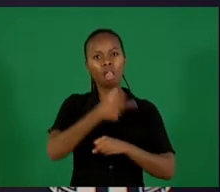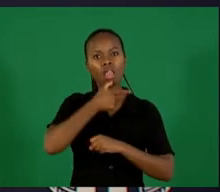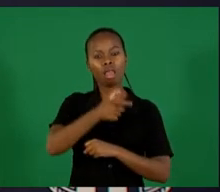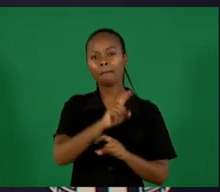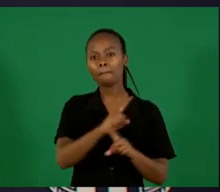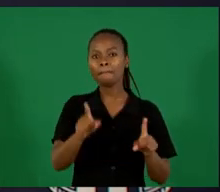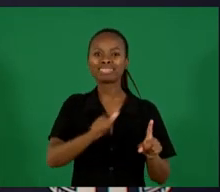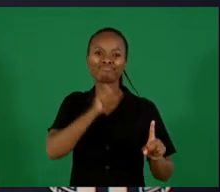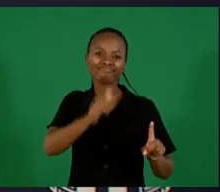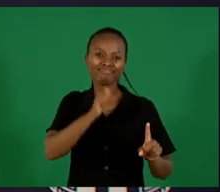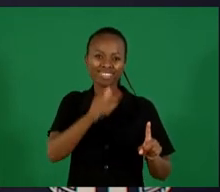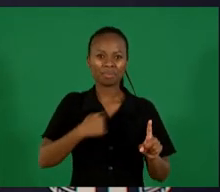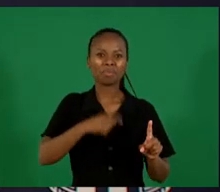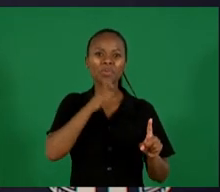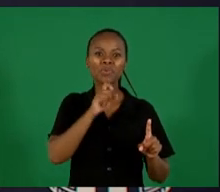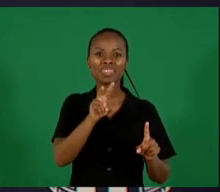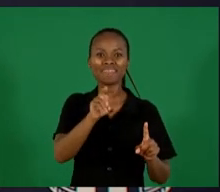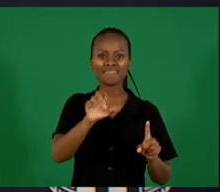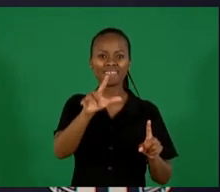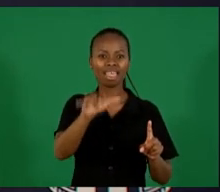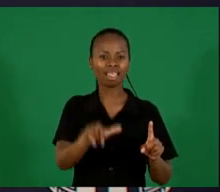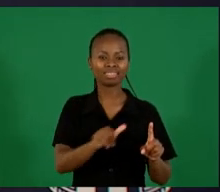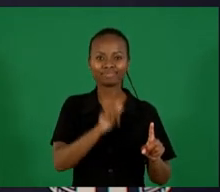Any other questions? Anything online?